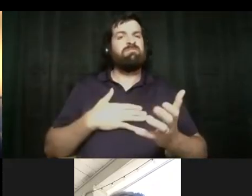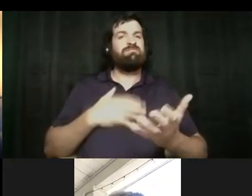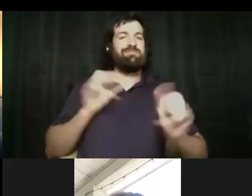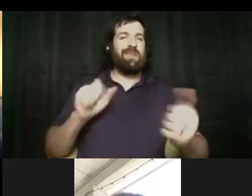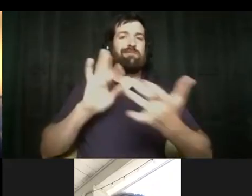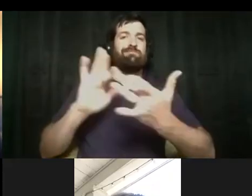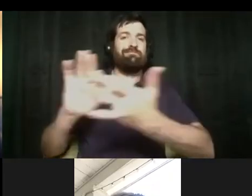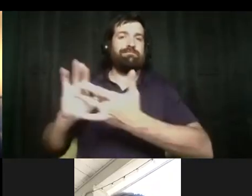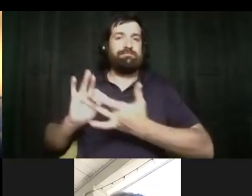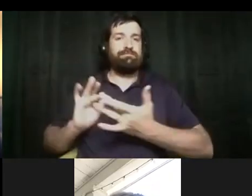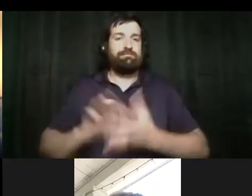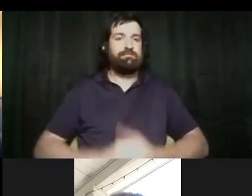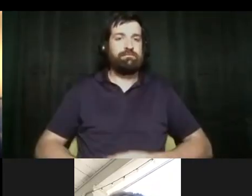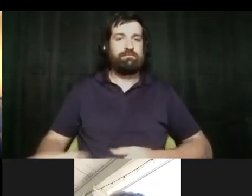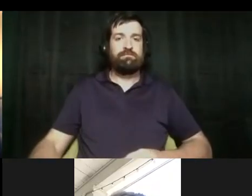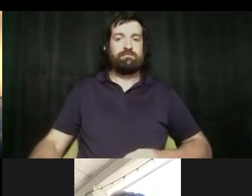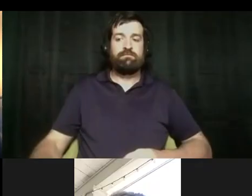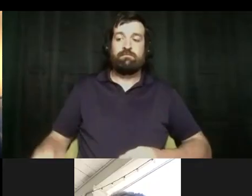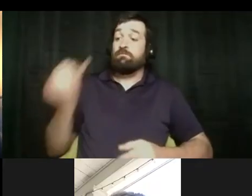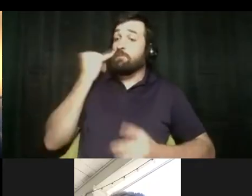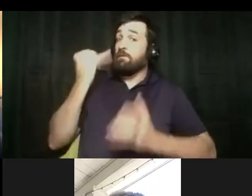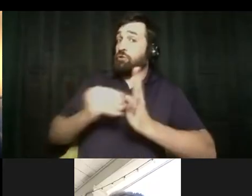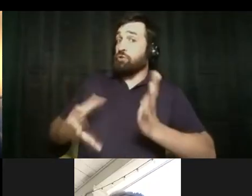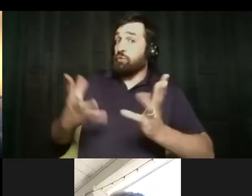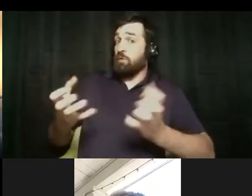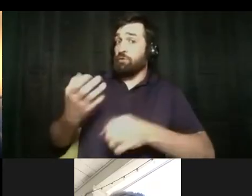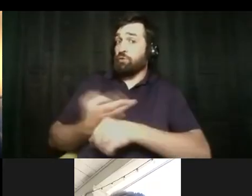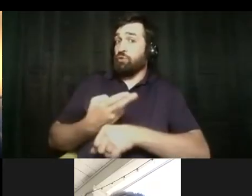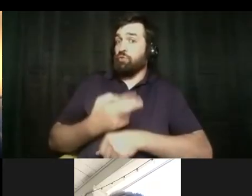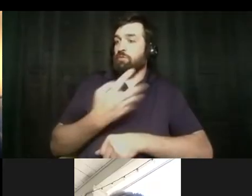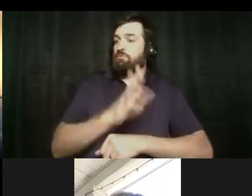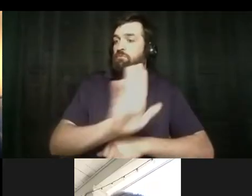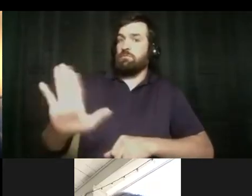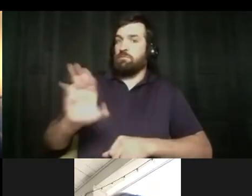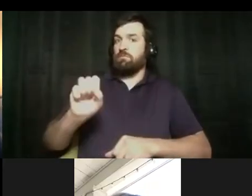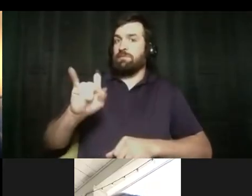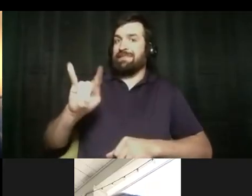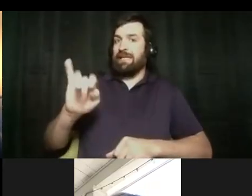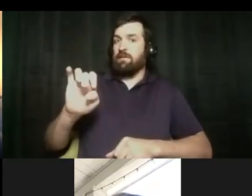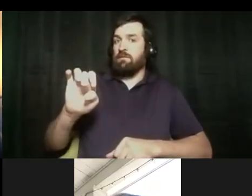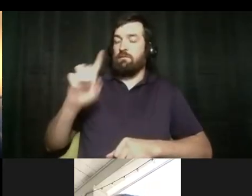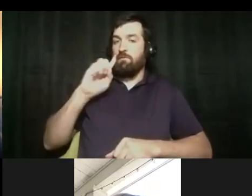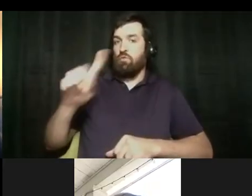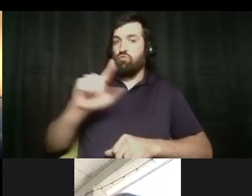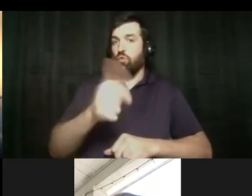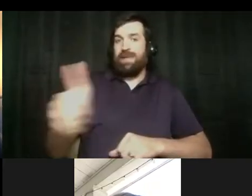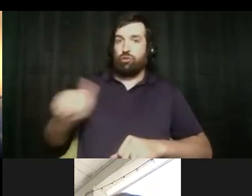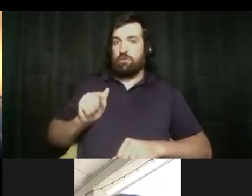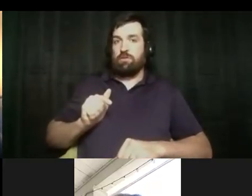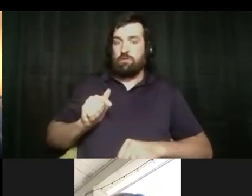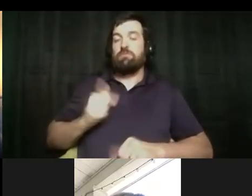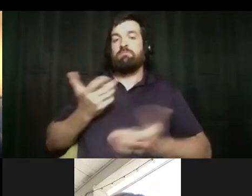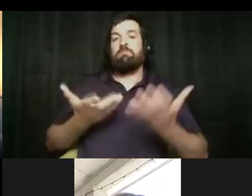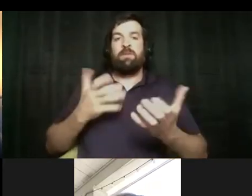Okay. And if a student wants to use one of your sites for their M4 rotation, Luke, for example, like you might want to do